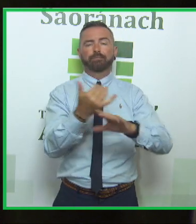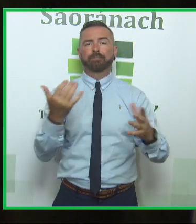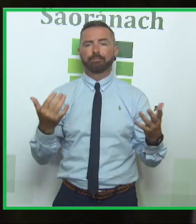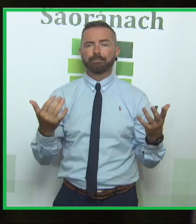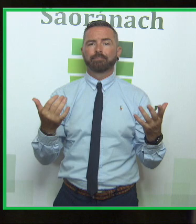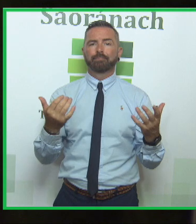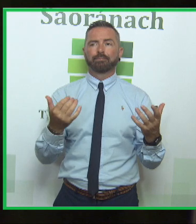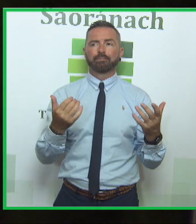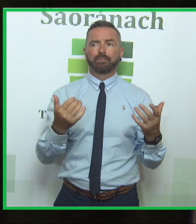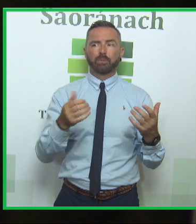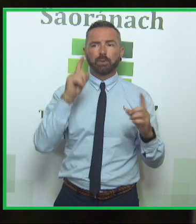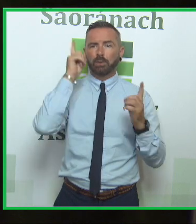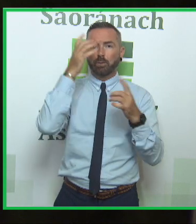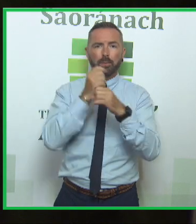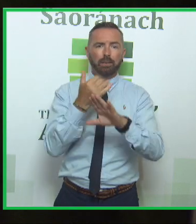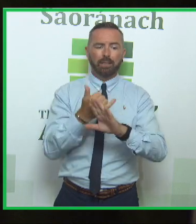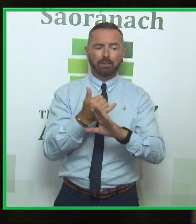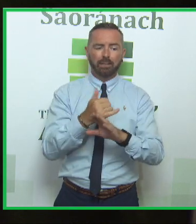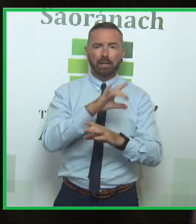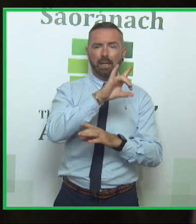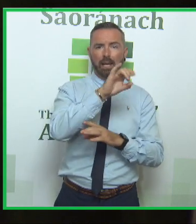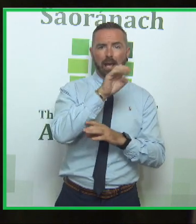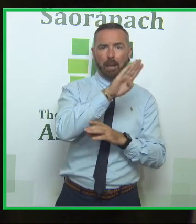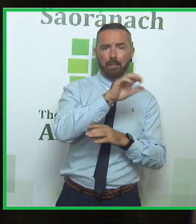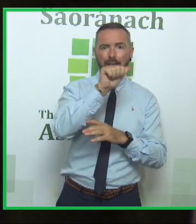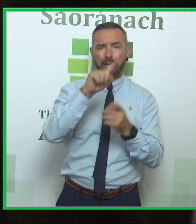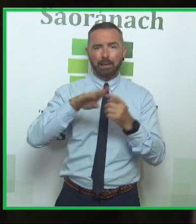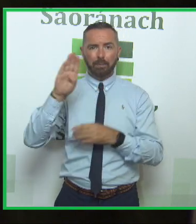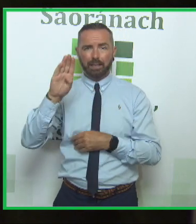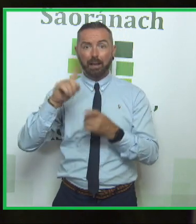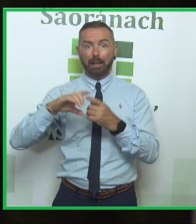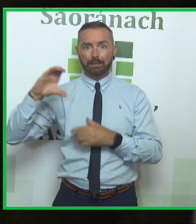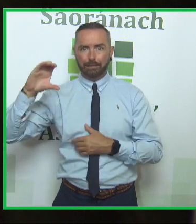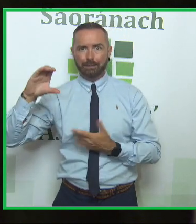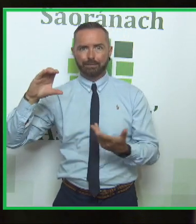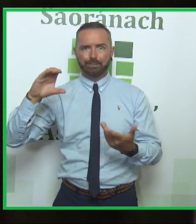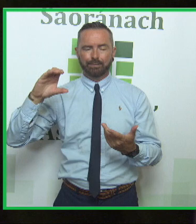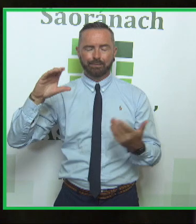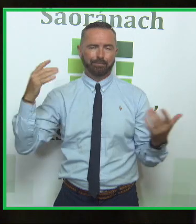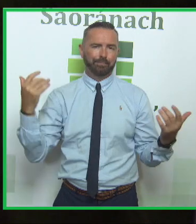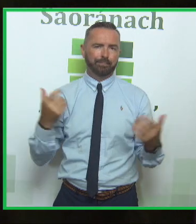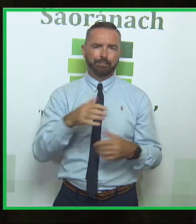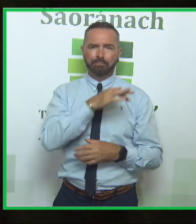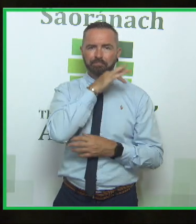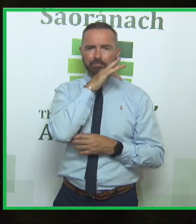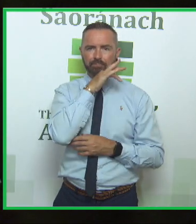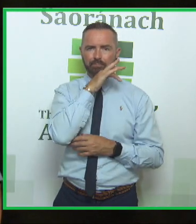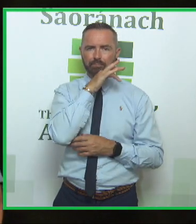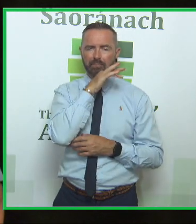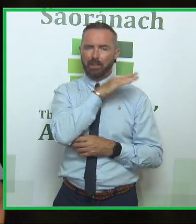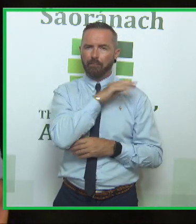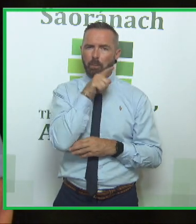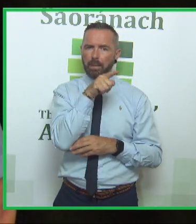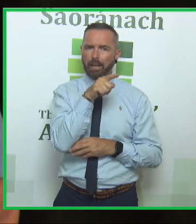the transmissibility of that. Hepatitis A and B they were. And I suppose in the context of that, starting off from